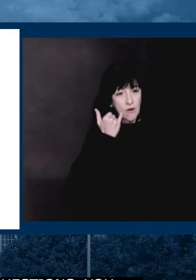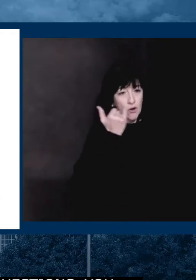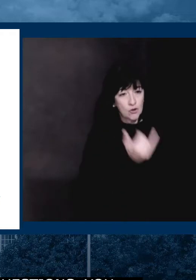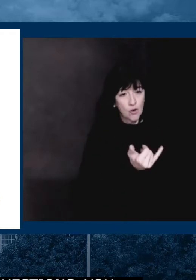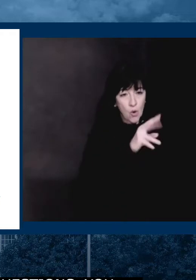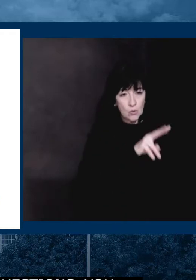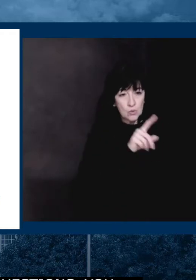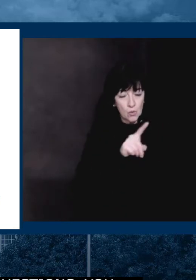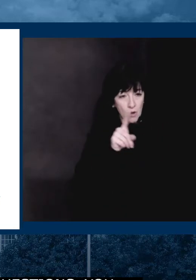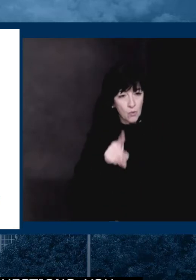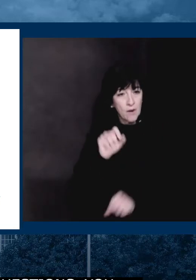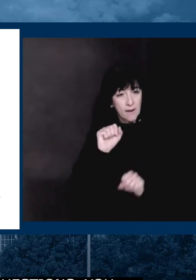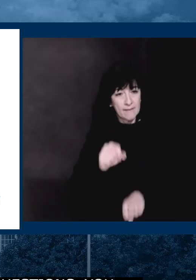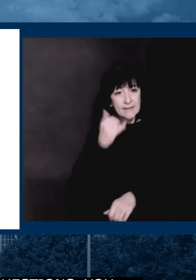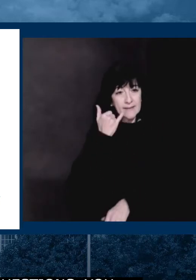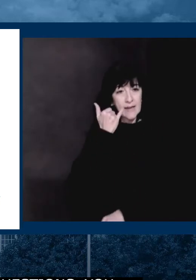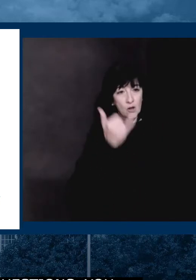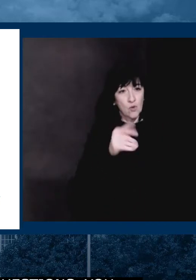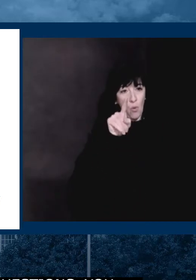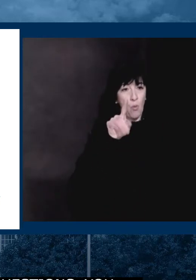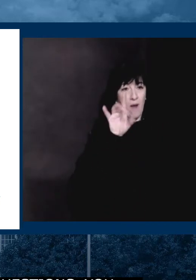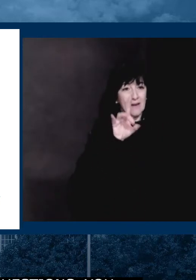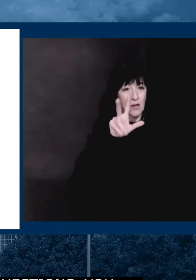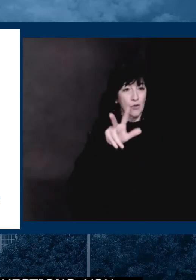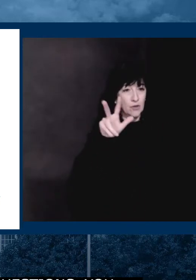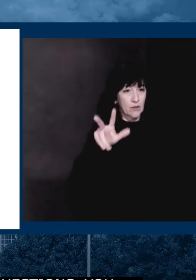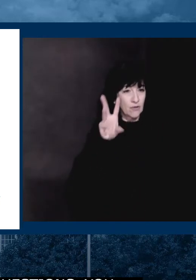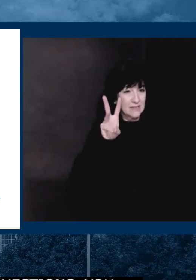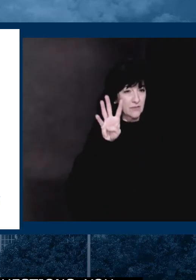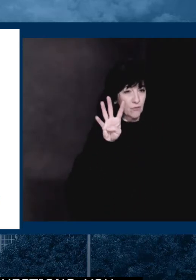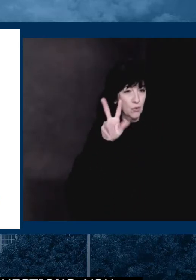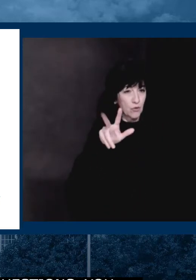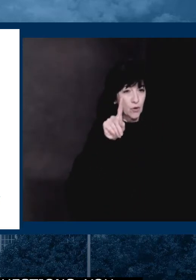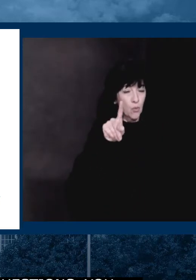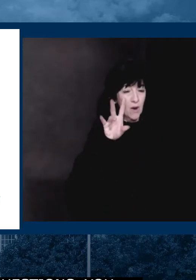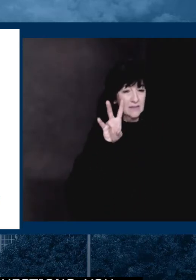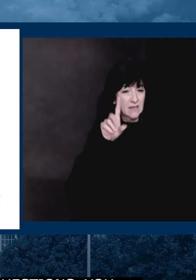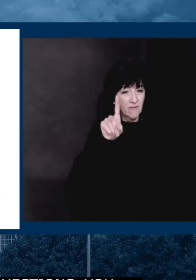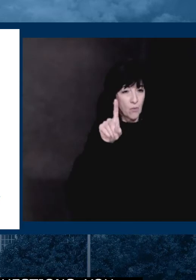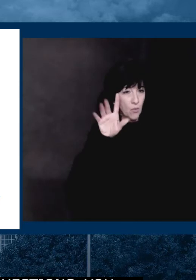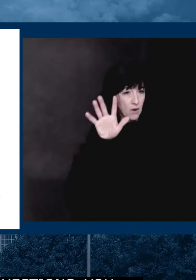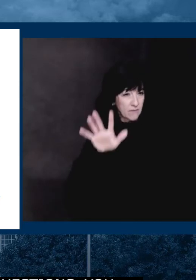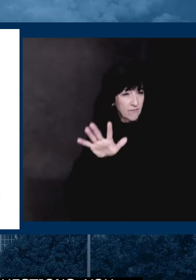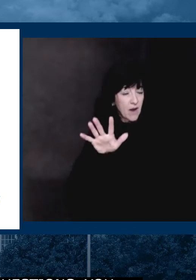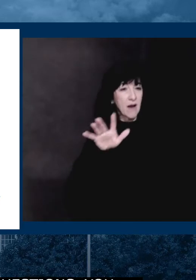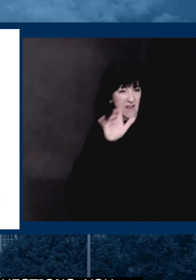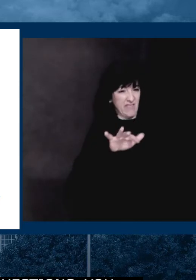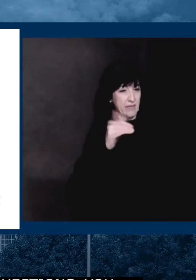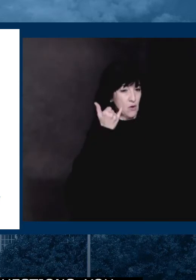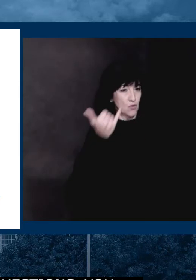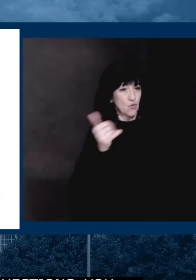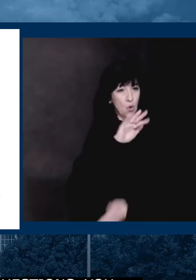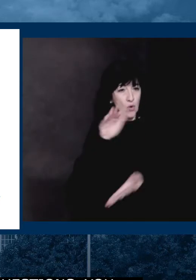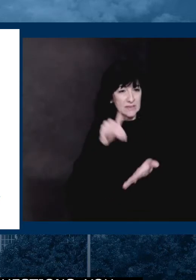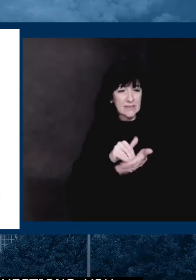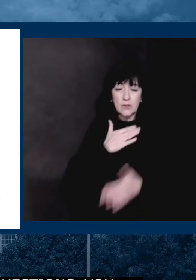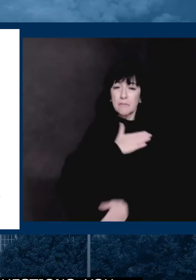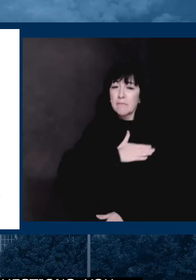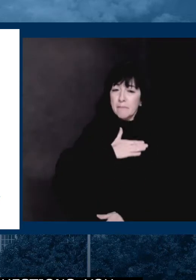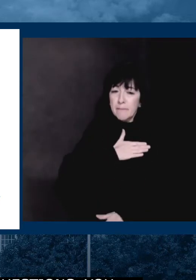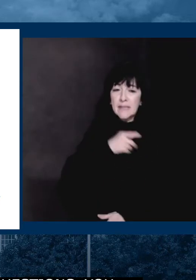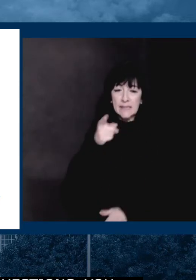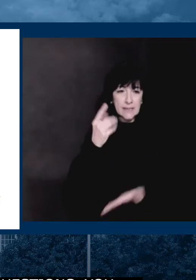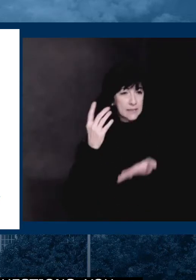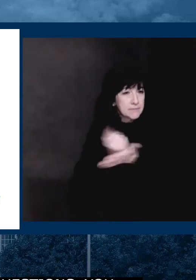up here, to ask your questions and talk to somebody. So please utilize these outlets